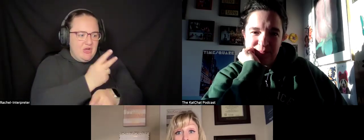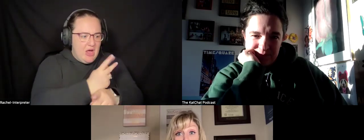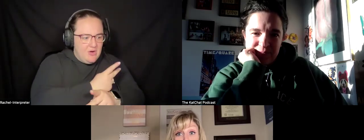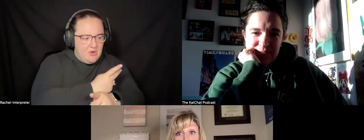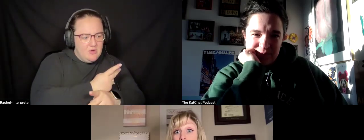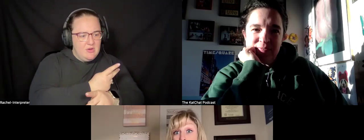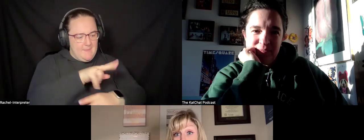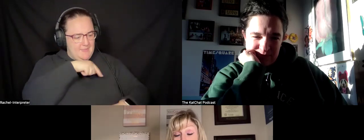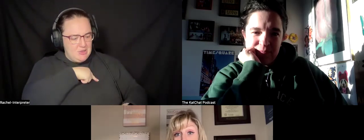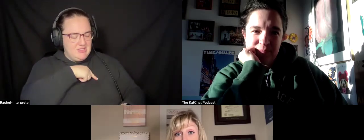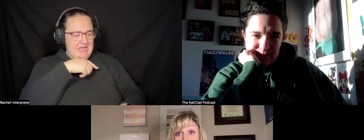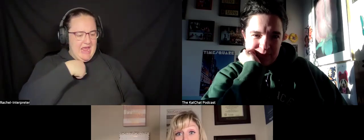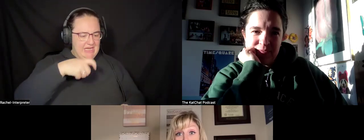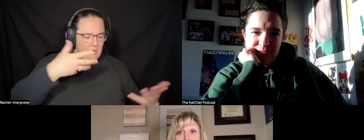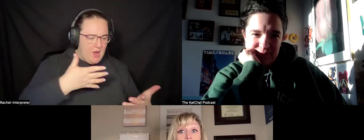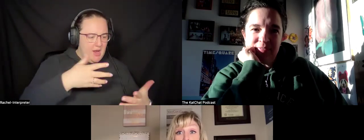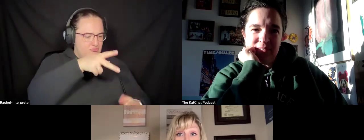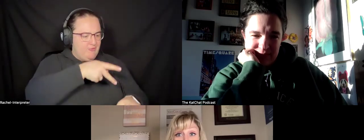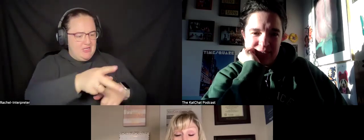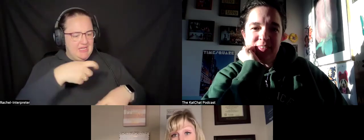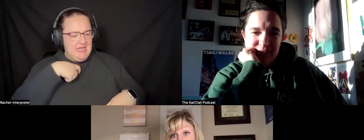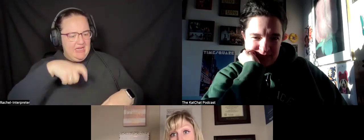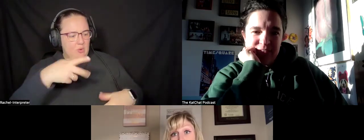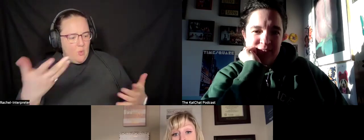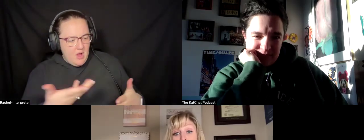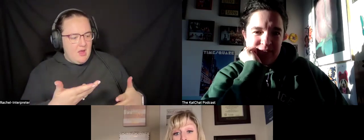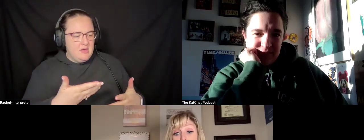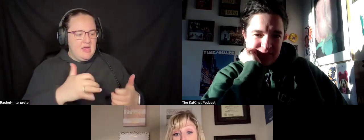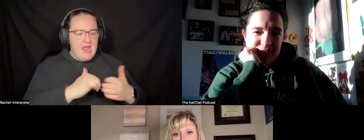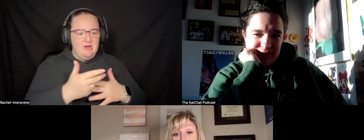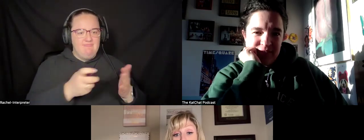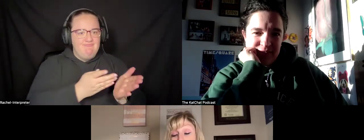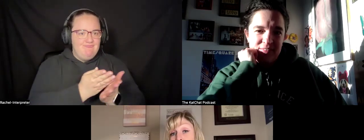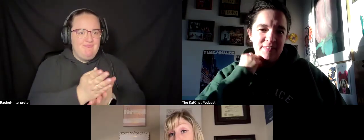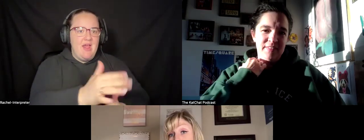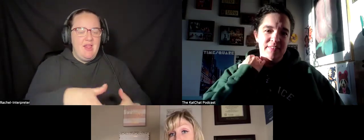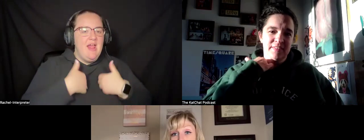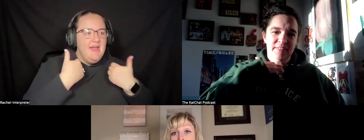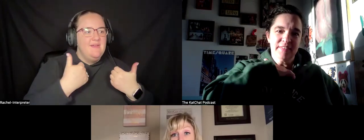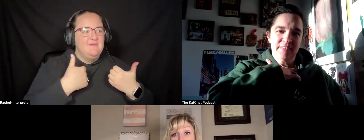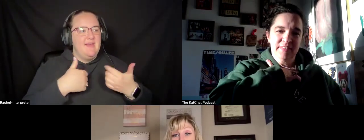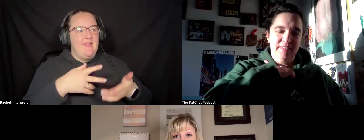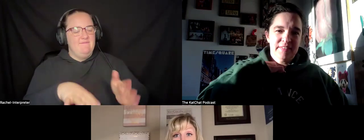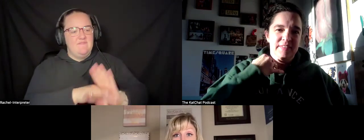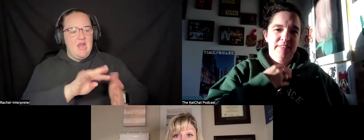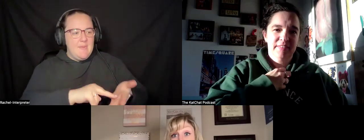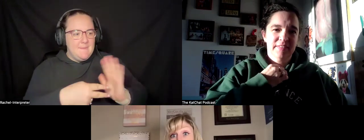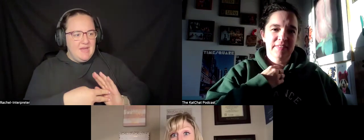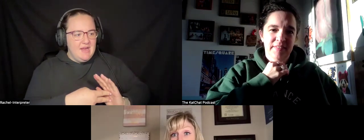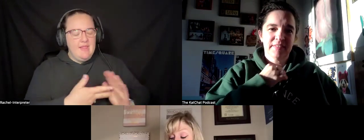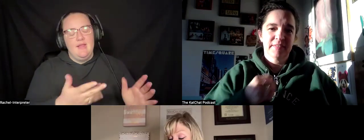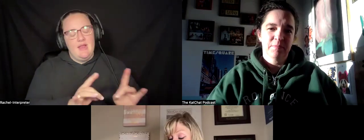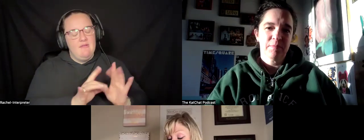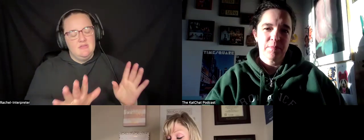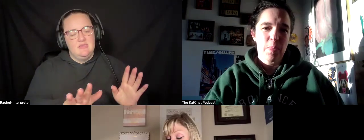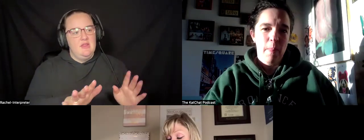need personally, professionally to pursue other ventures in their life, and find meaning. And then obviously it's their dynamic with their